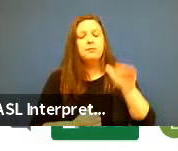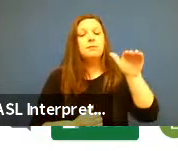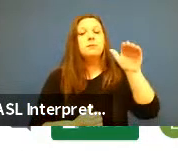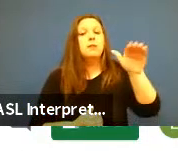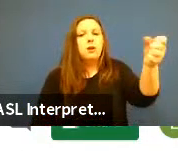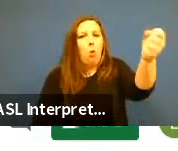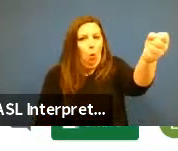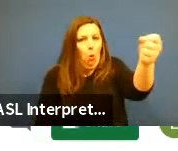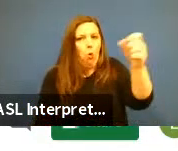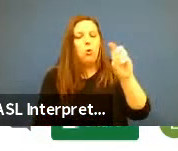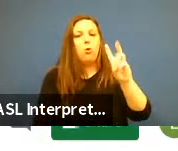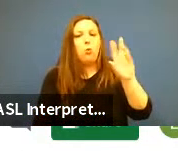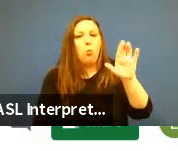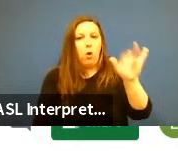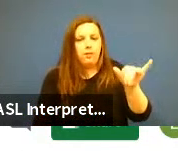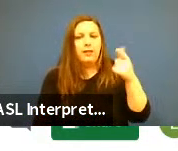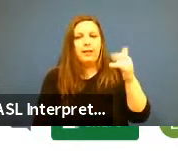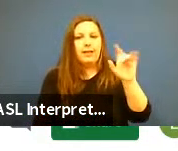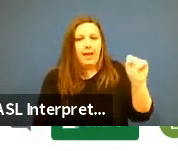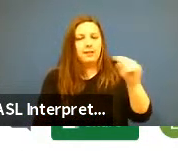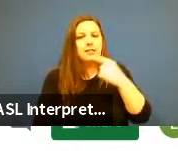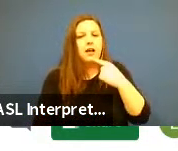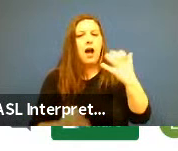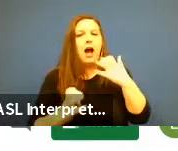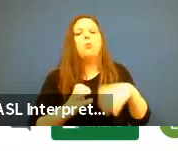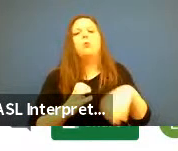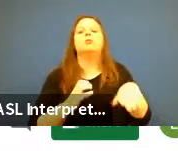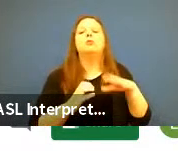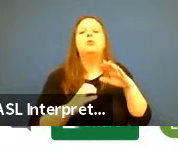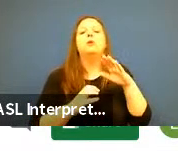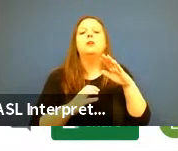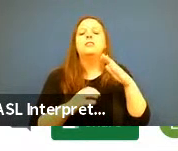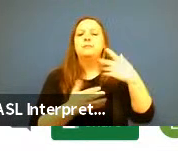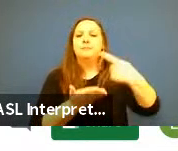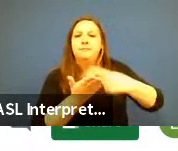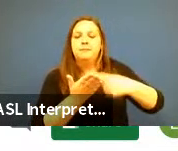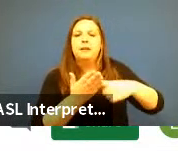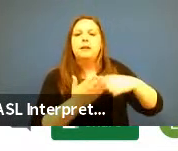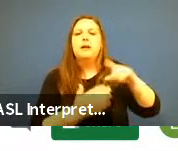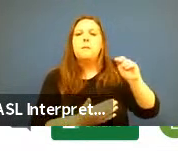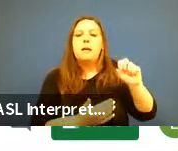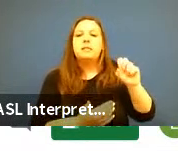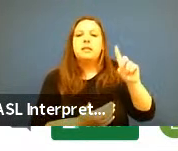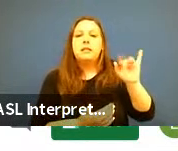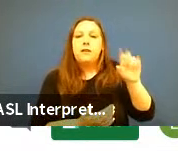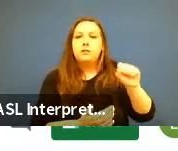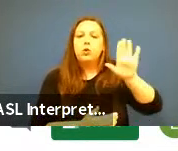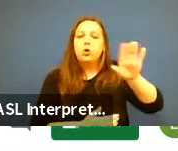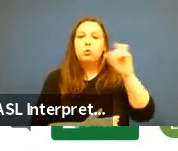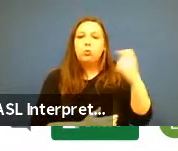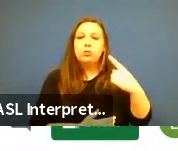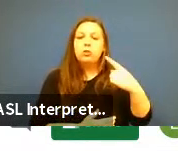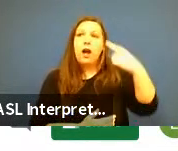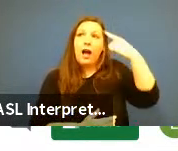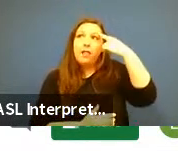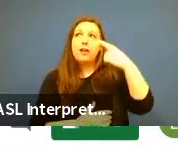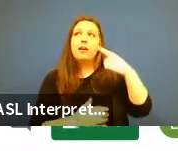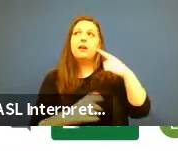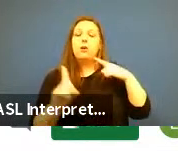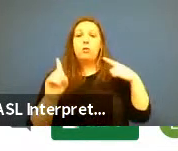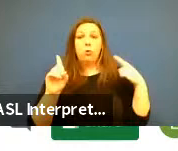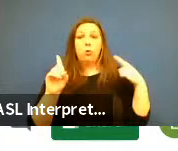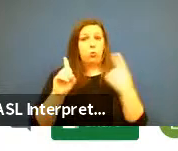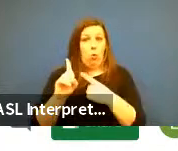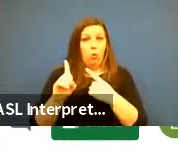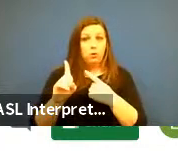Mr. Worthy, let me address Ms. Davis's question. I think it's the goal of this